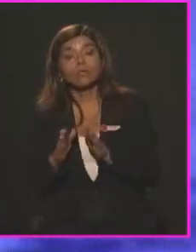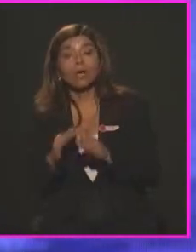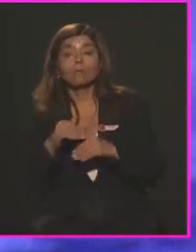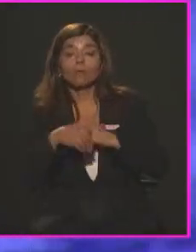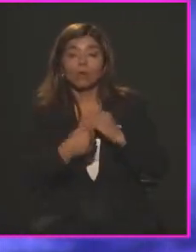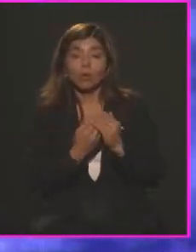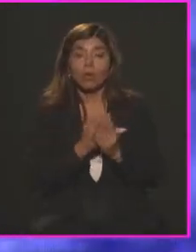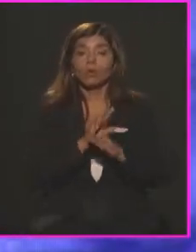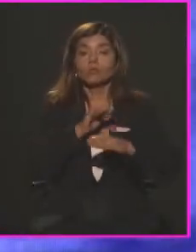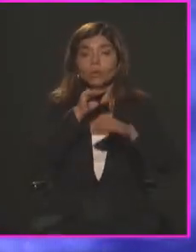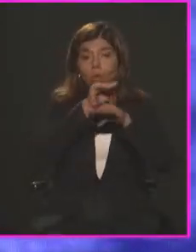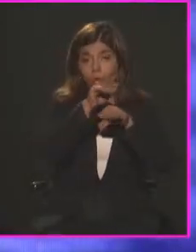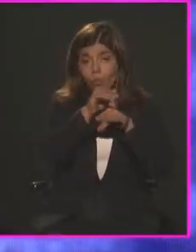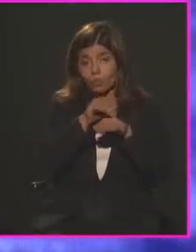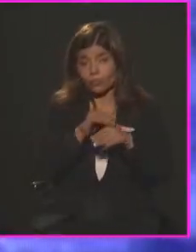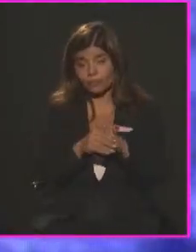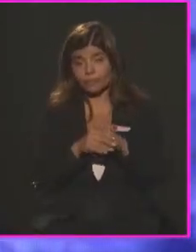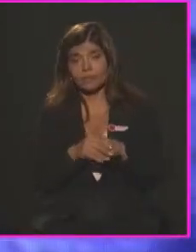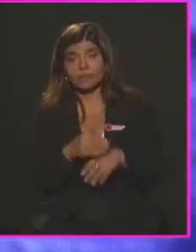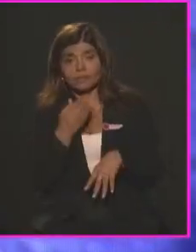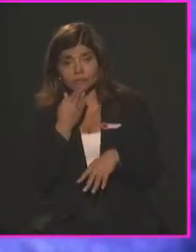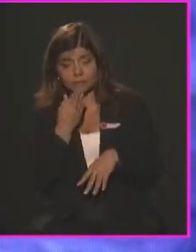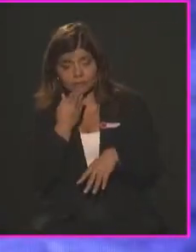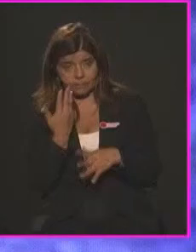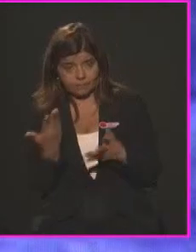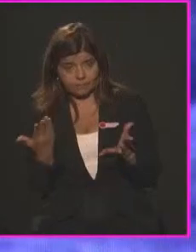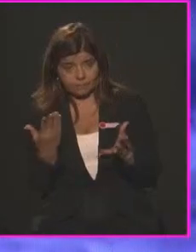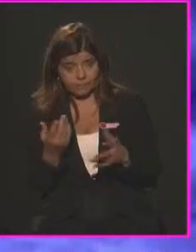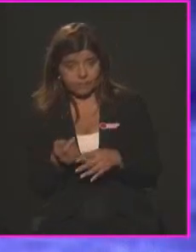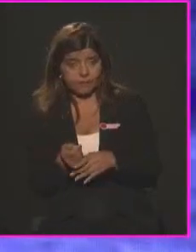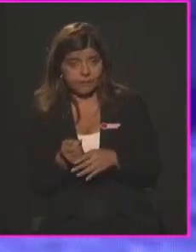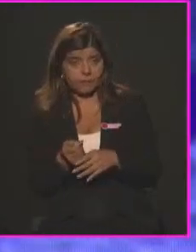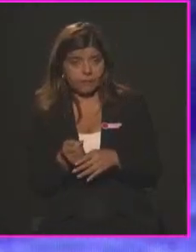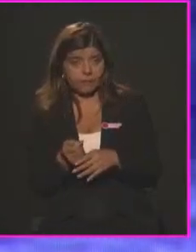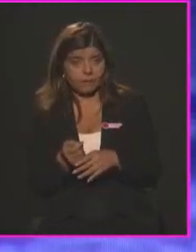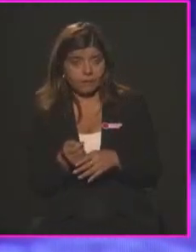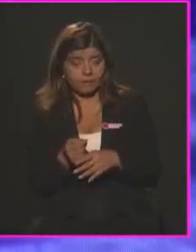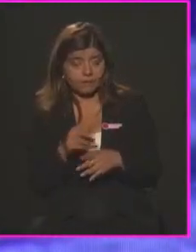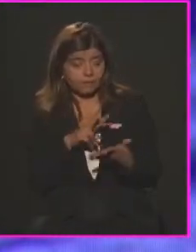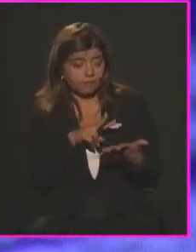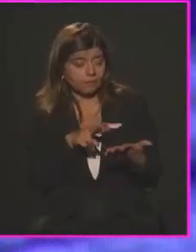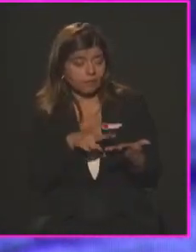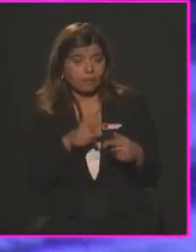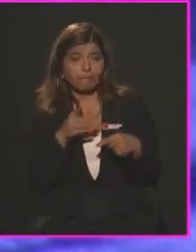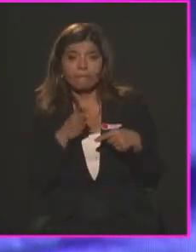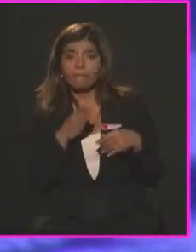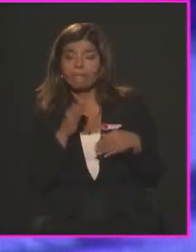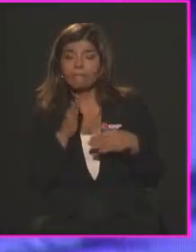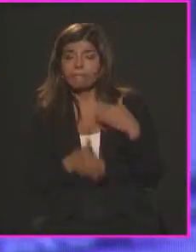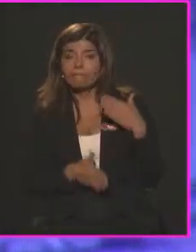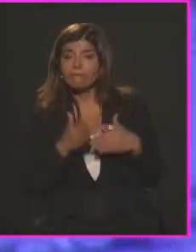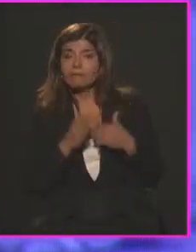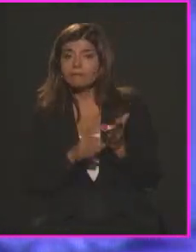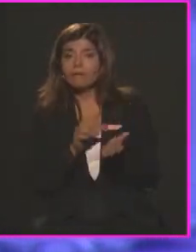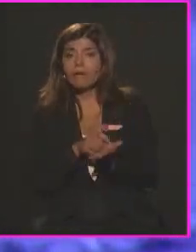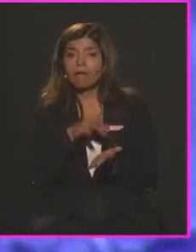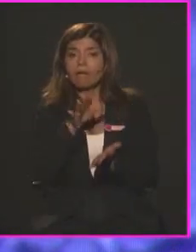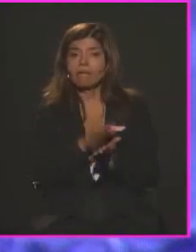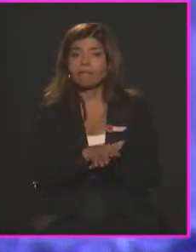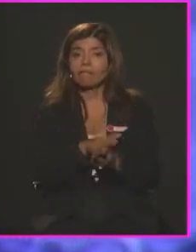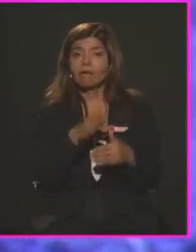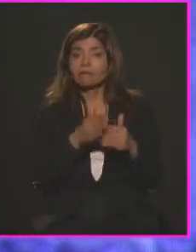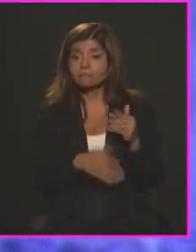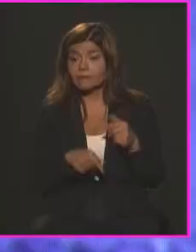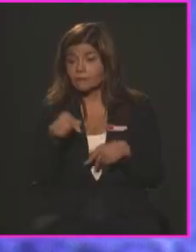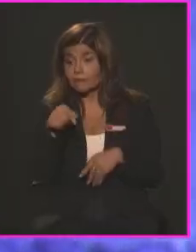Learn what the date labels on food mean. You have expiration dates here in Chile, and I think you also have a